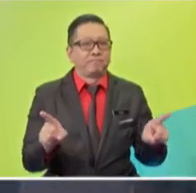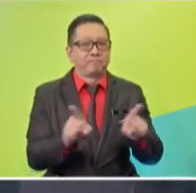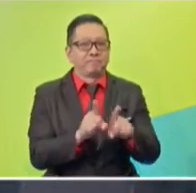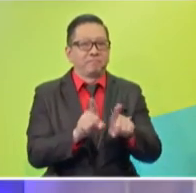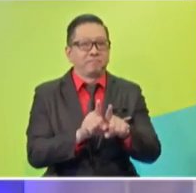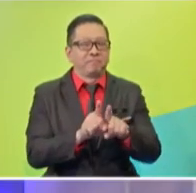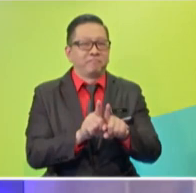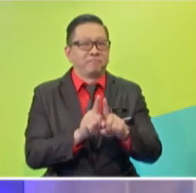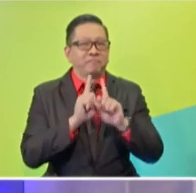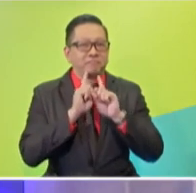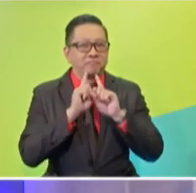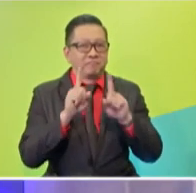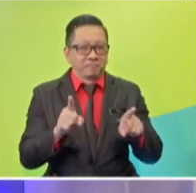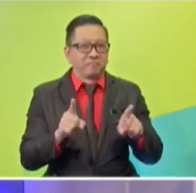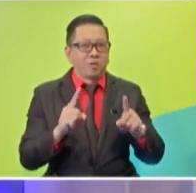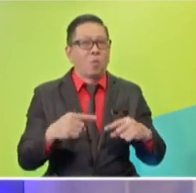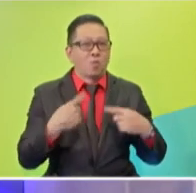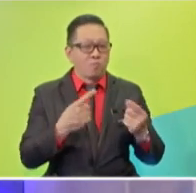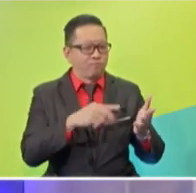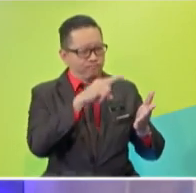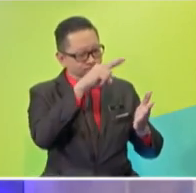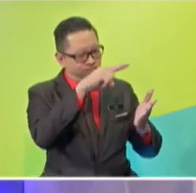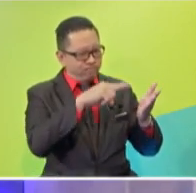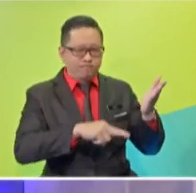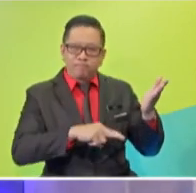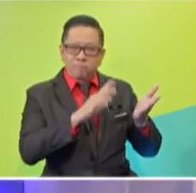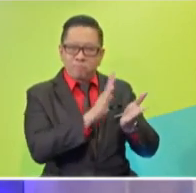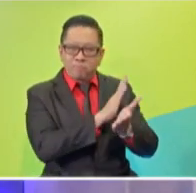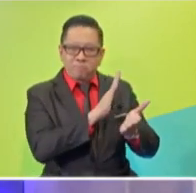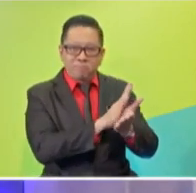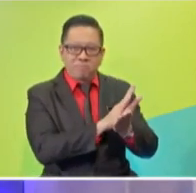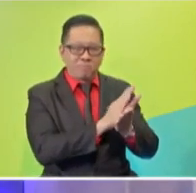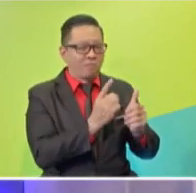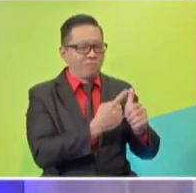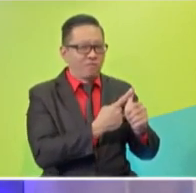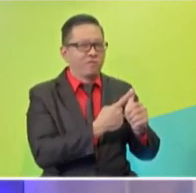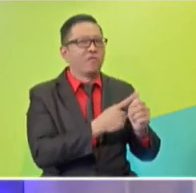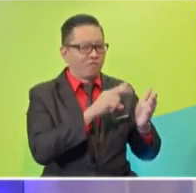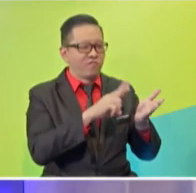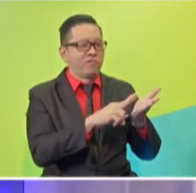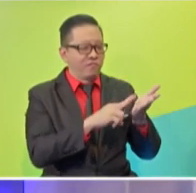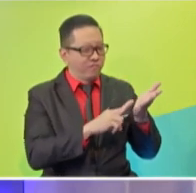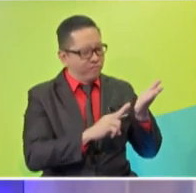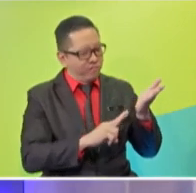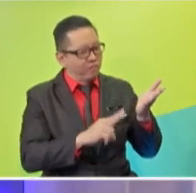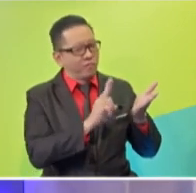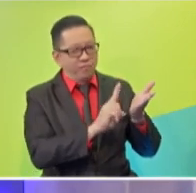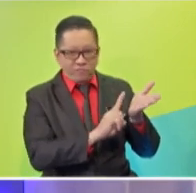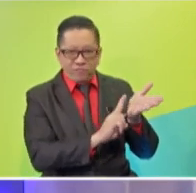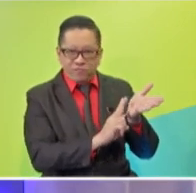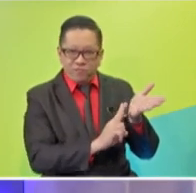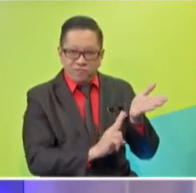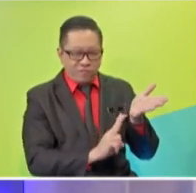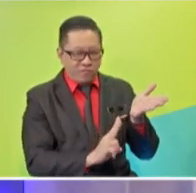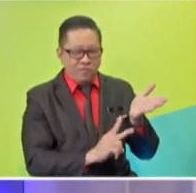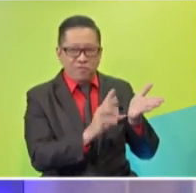Before I told all of them to go through the statements first. Don't rush into things, all right? You go through all the